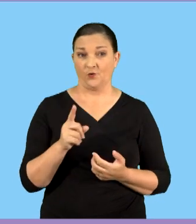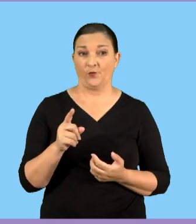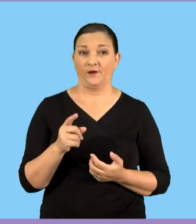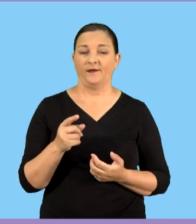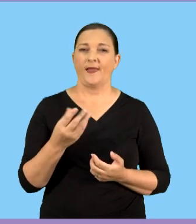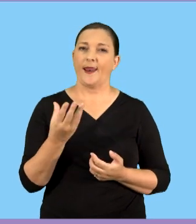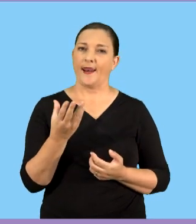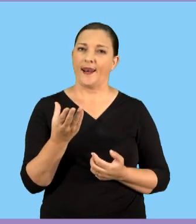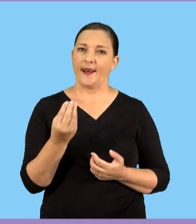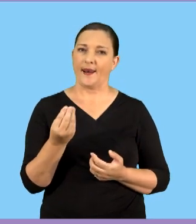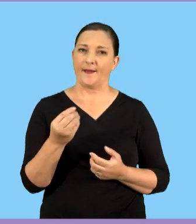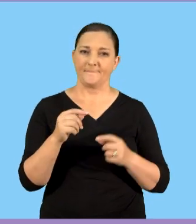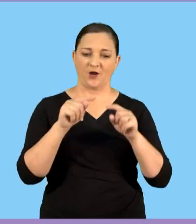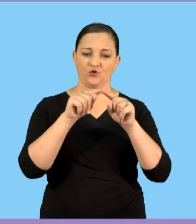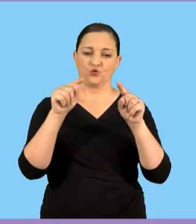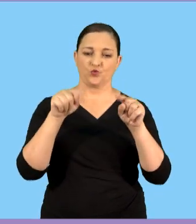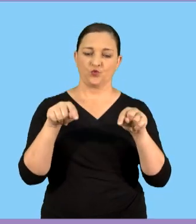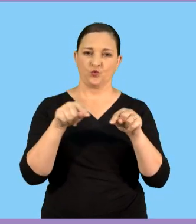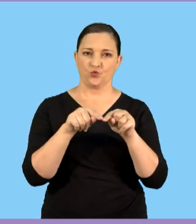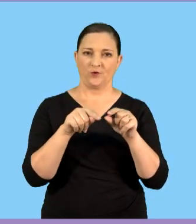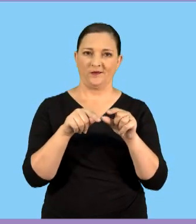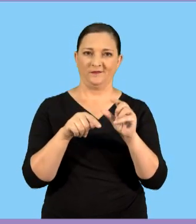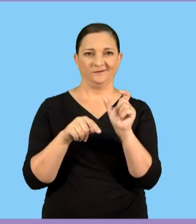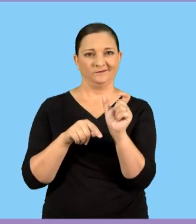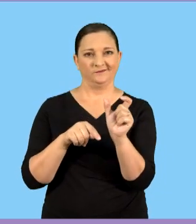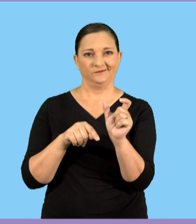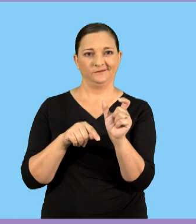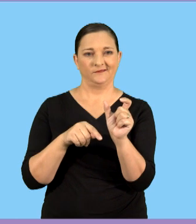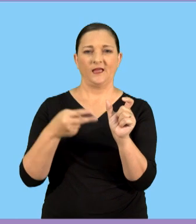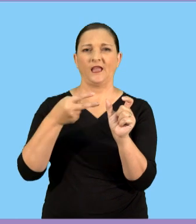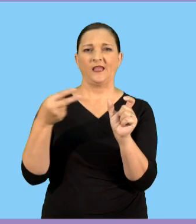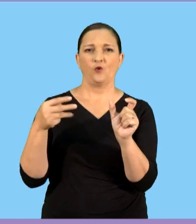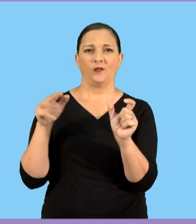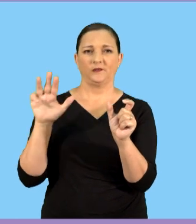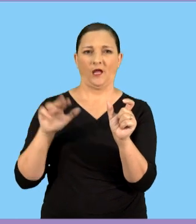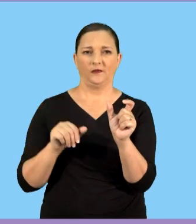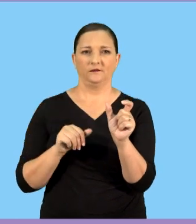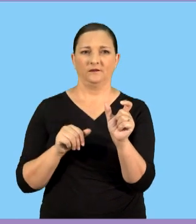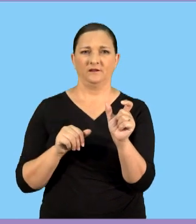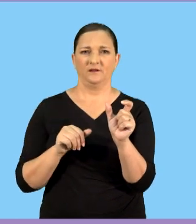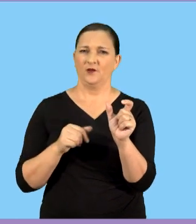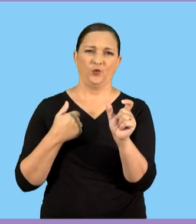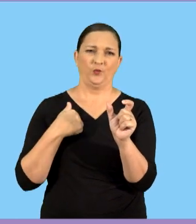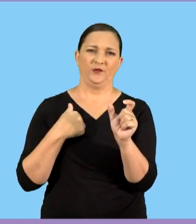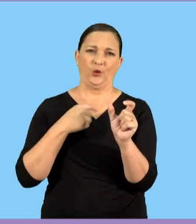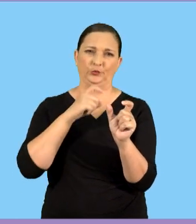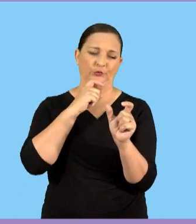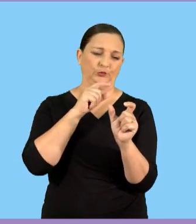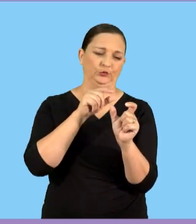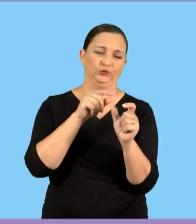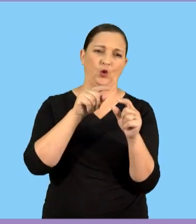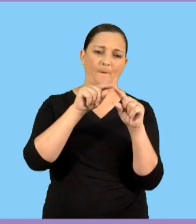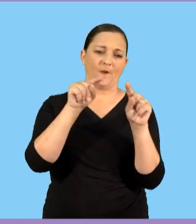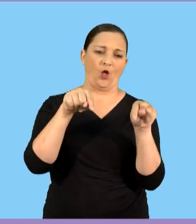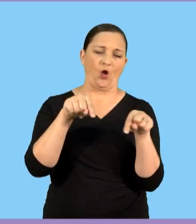that a certain number squared is equal to 9. Now we know in maths, we don't use blocks